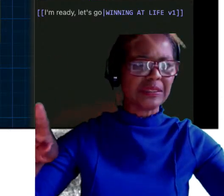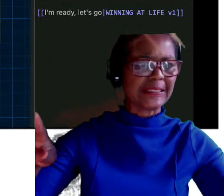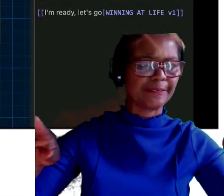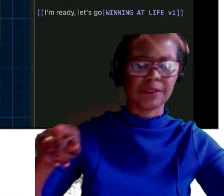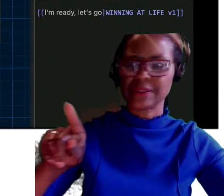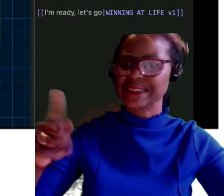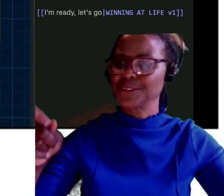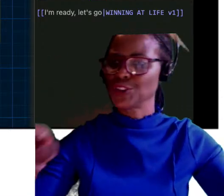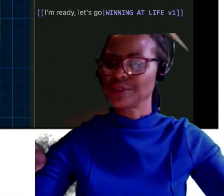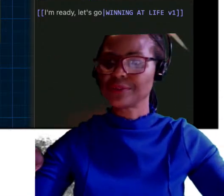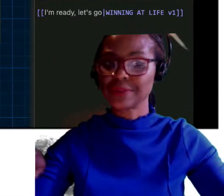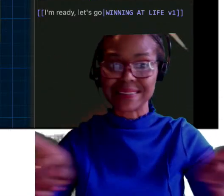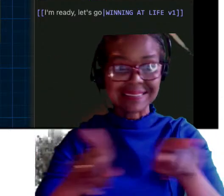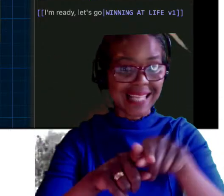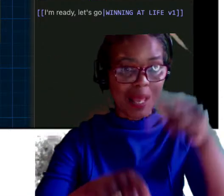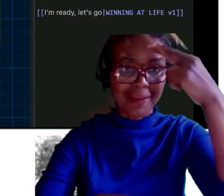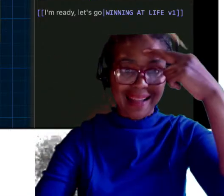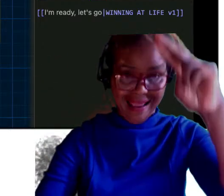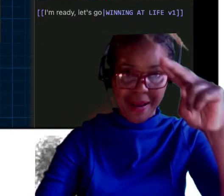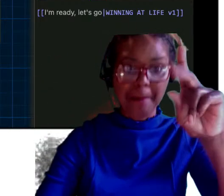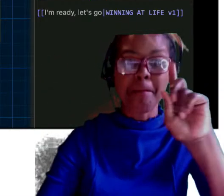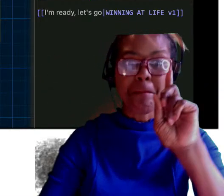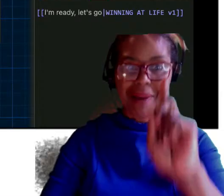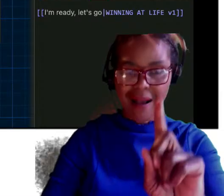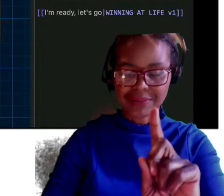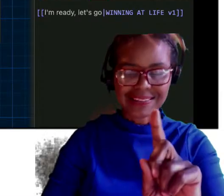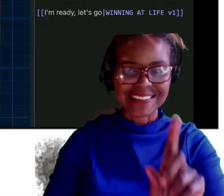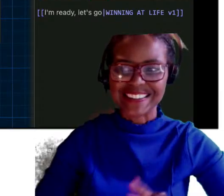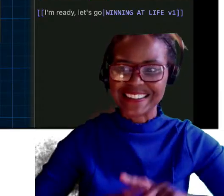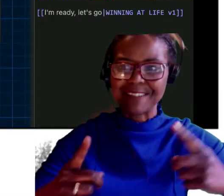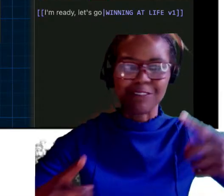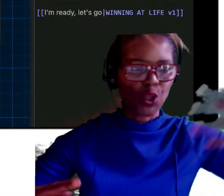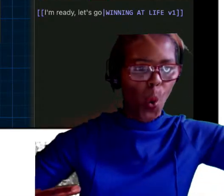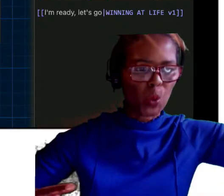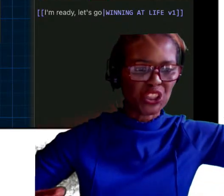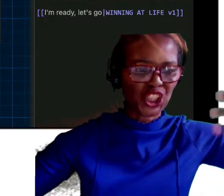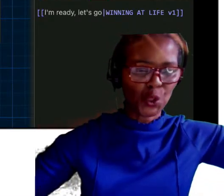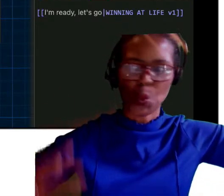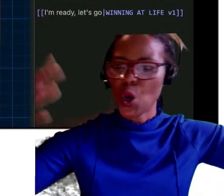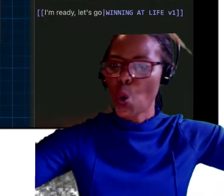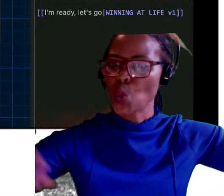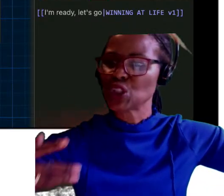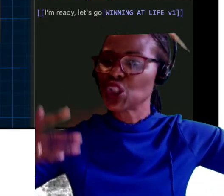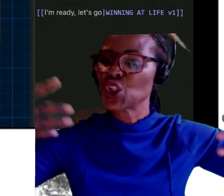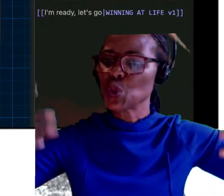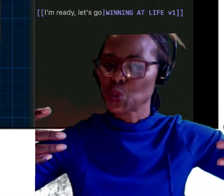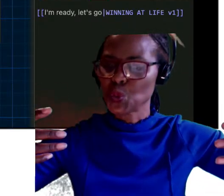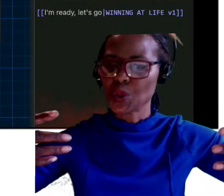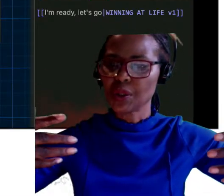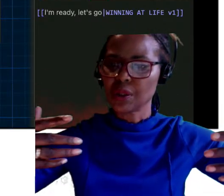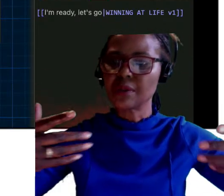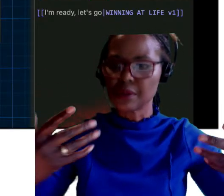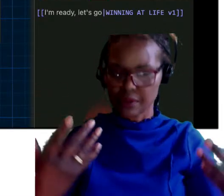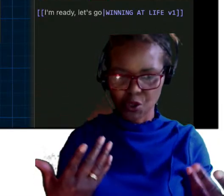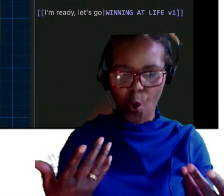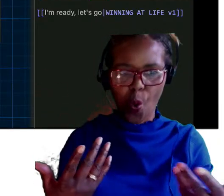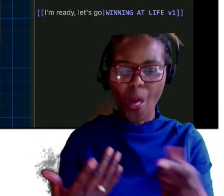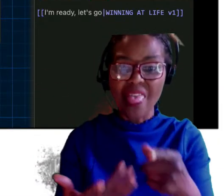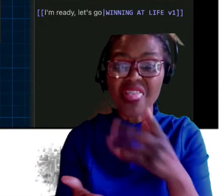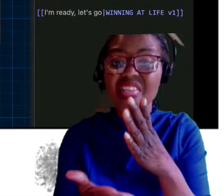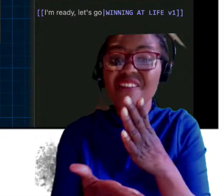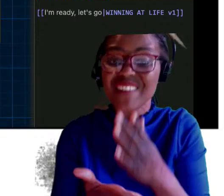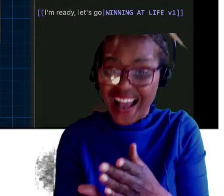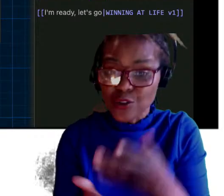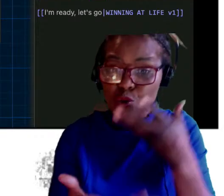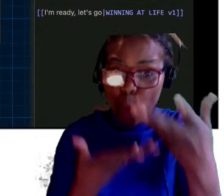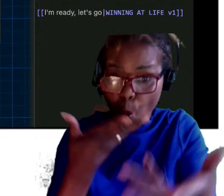It wouldn't be a trick played on the audience, that's crucial. The facts of the story, whether revealed or not, would always be the